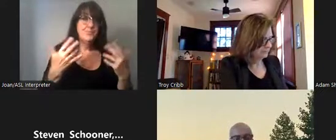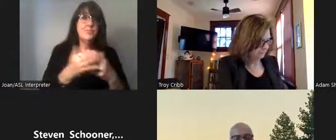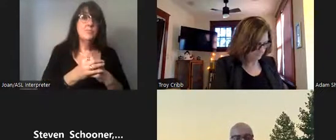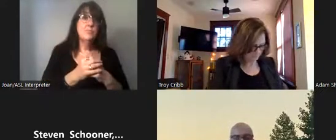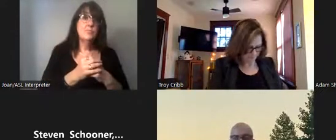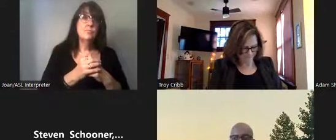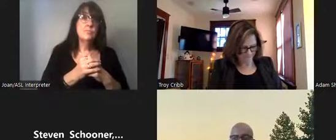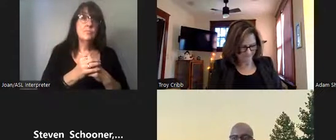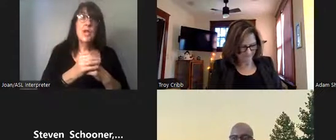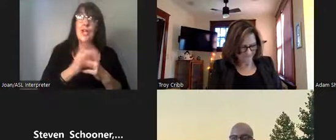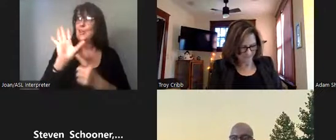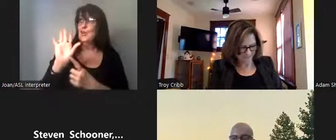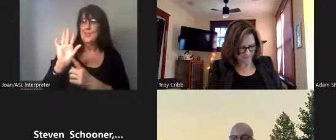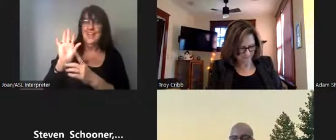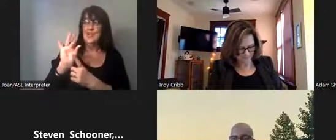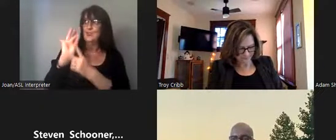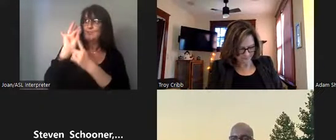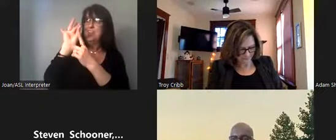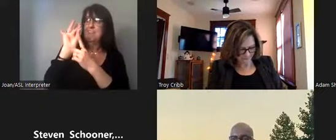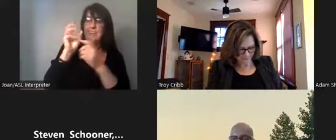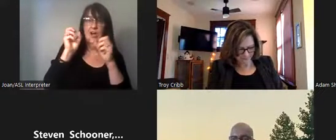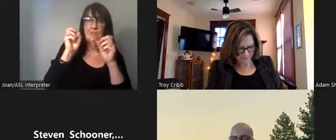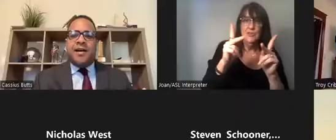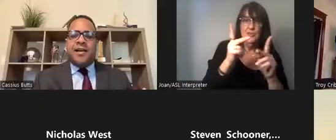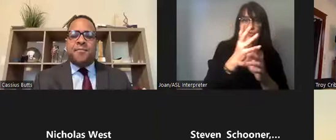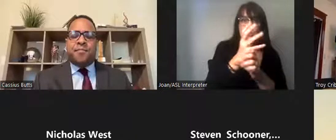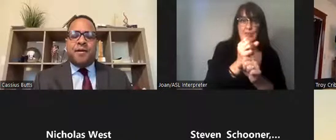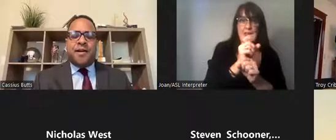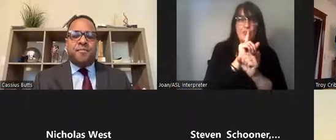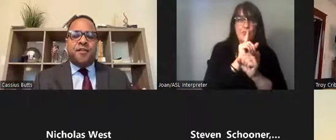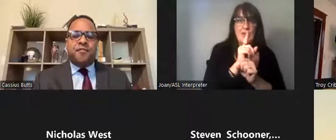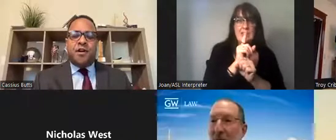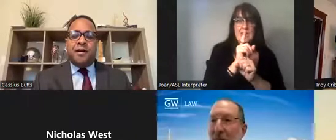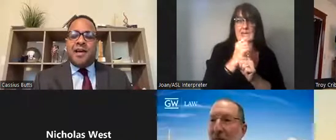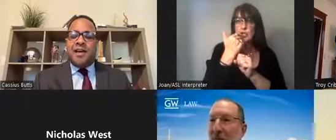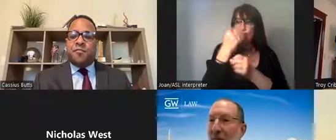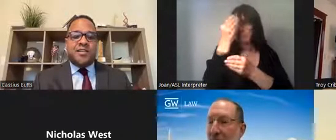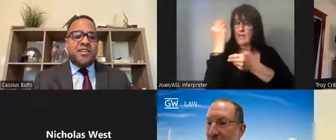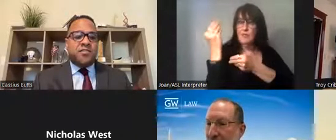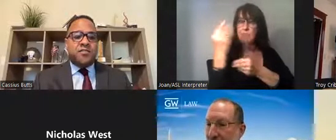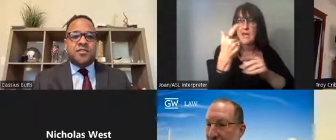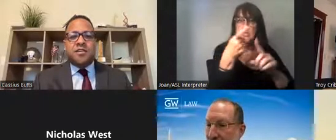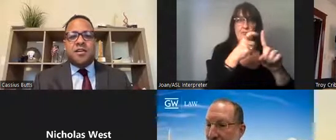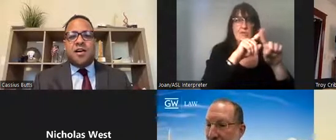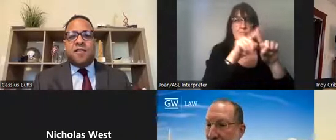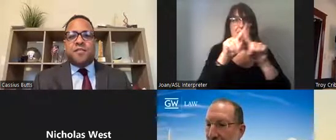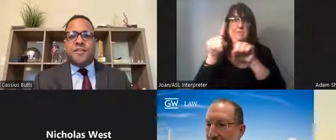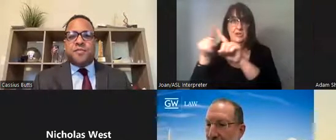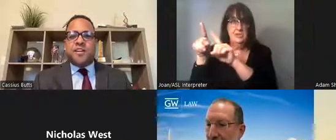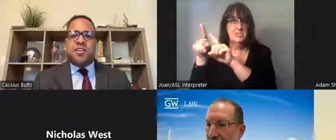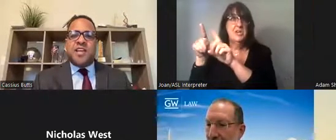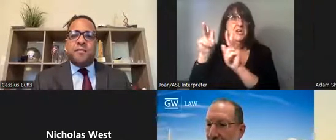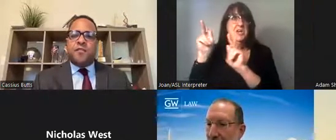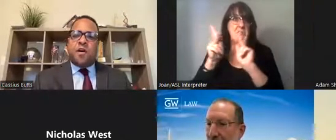a unique opportunity to really get some really good input from a lot of practitioners for